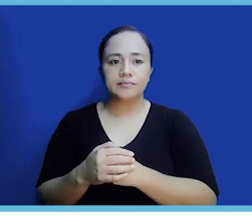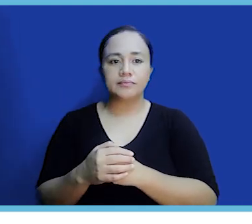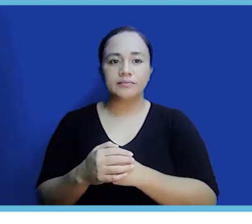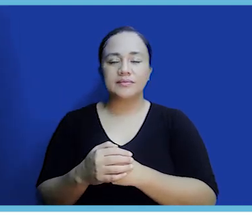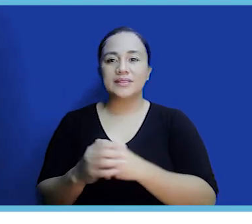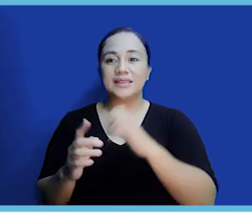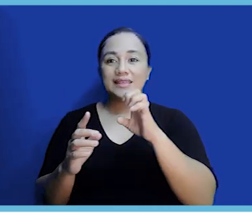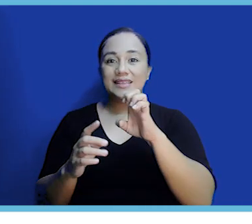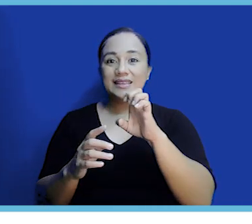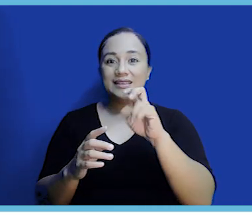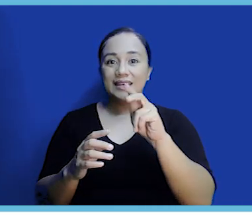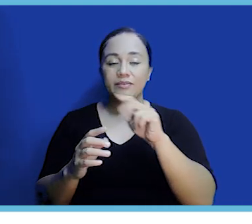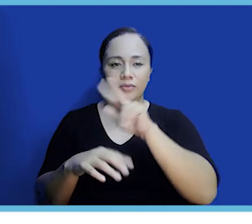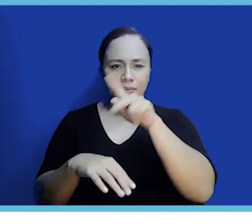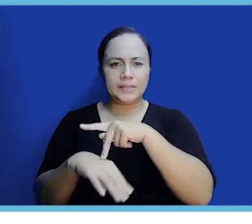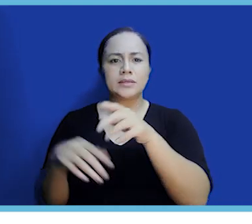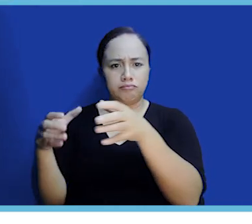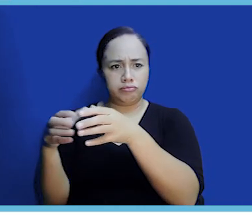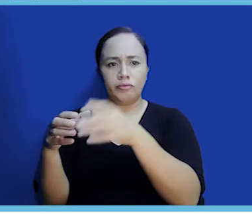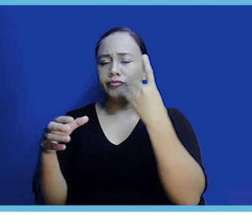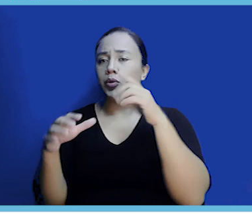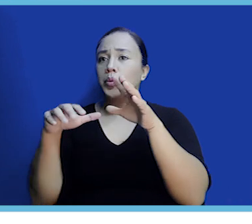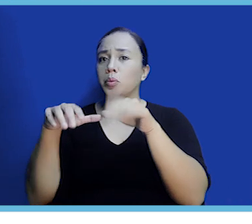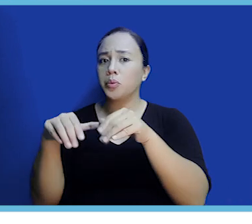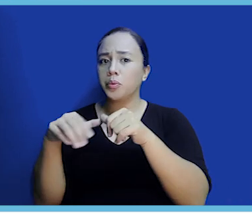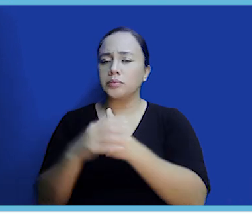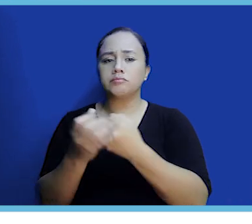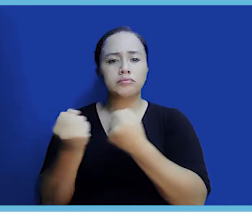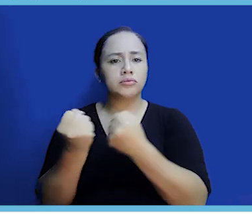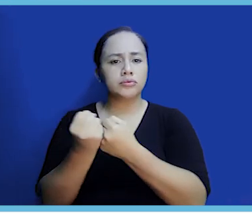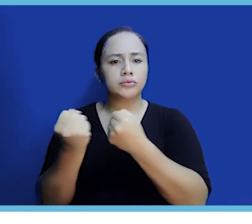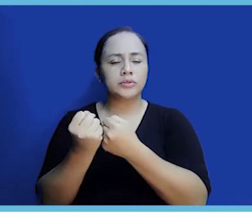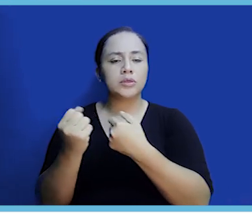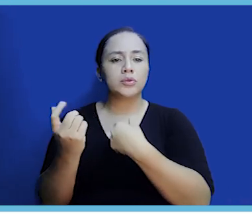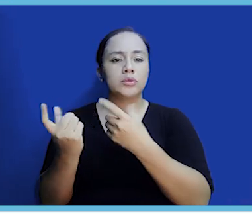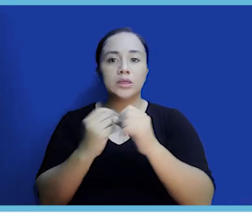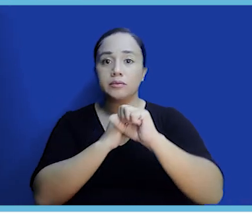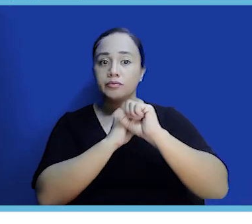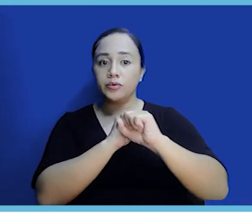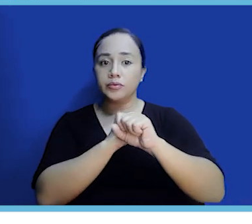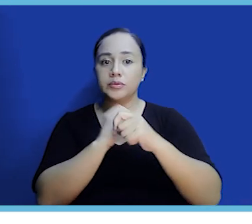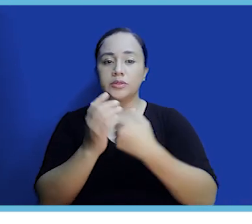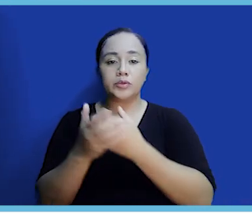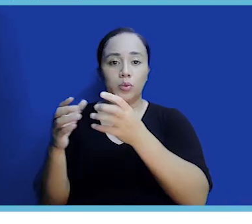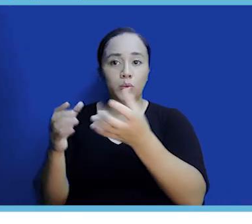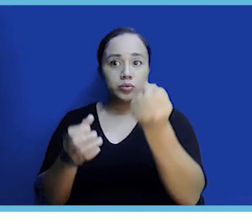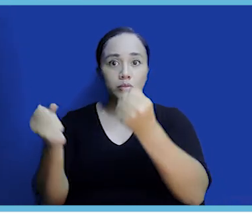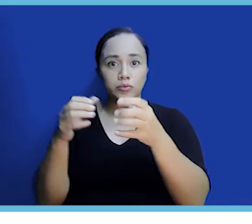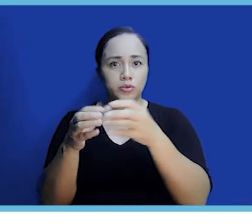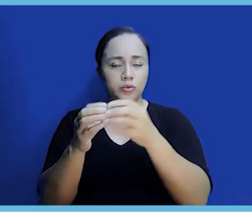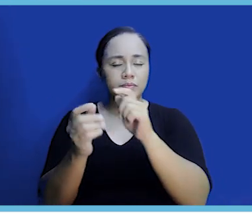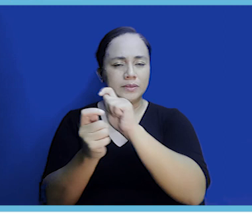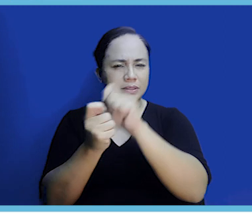1. ENAT Philippines has a cluster for persons with disabilities to support their formulation and advocacy of